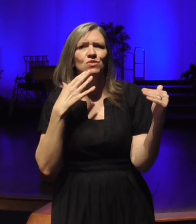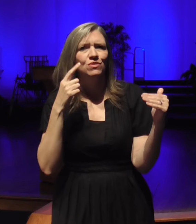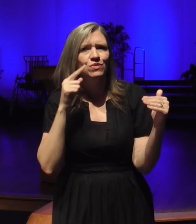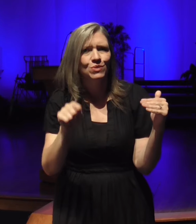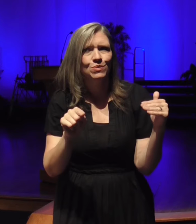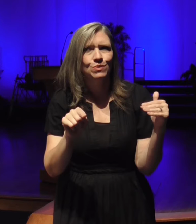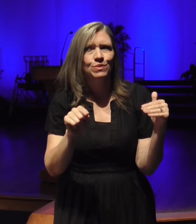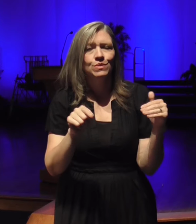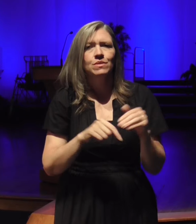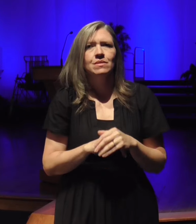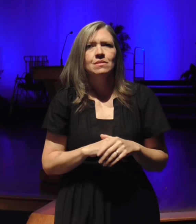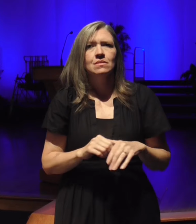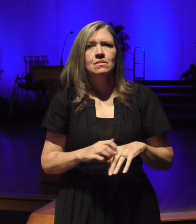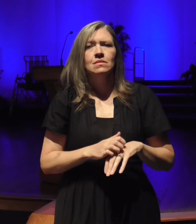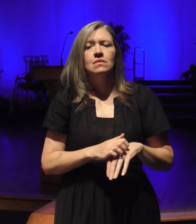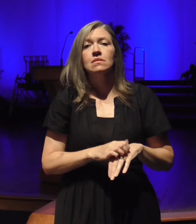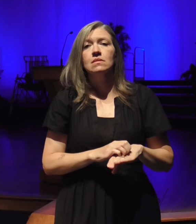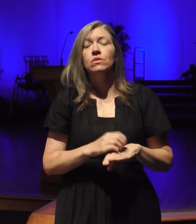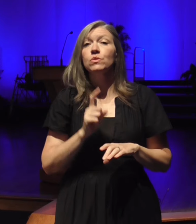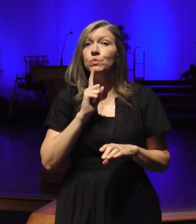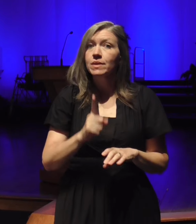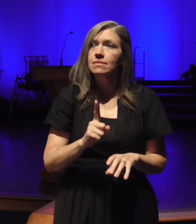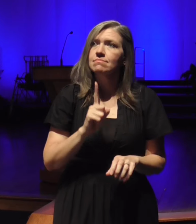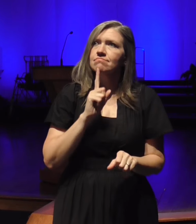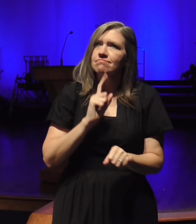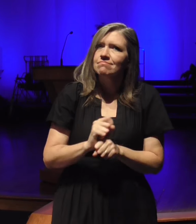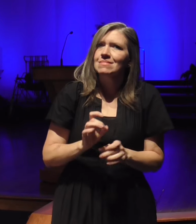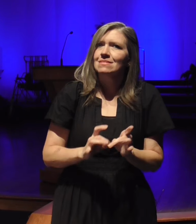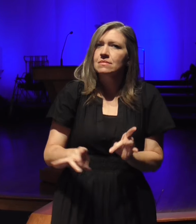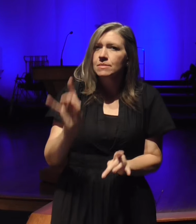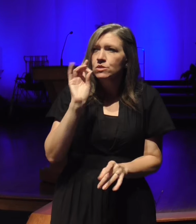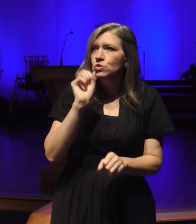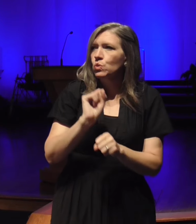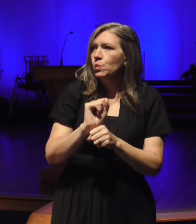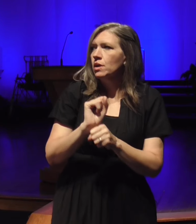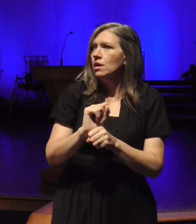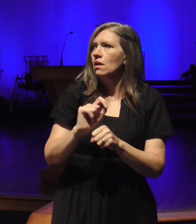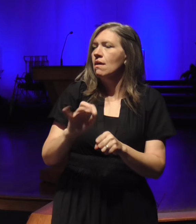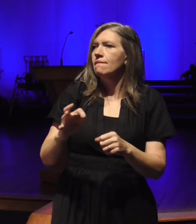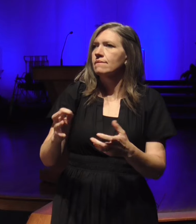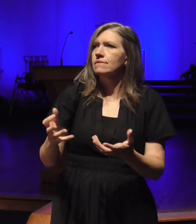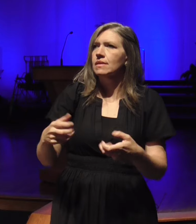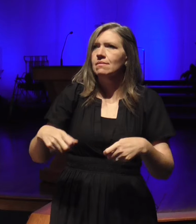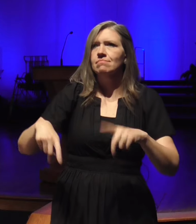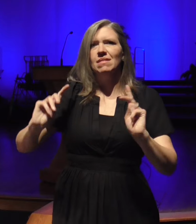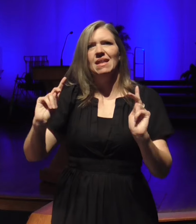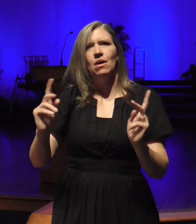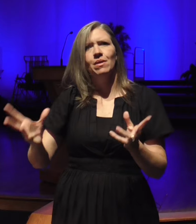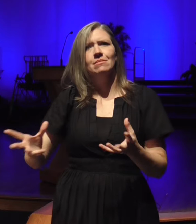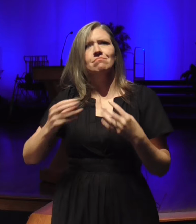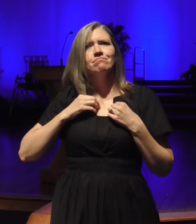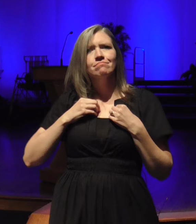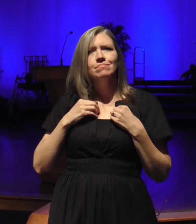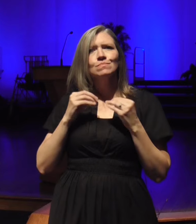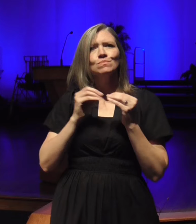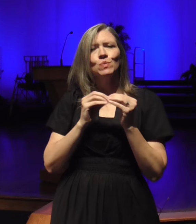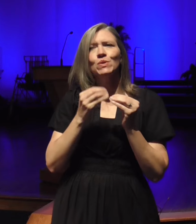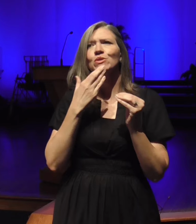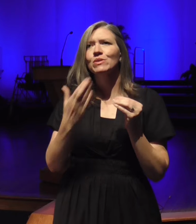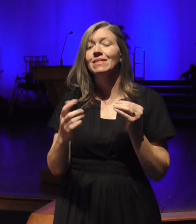you didn't believe it provided some sort of good for you. The real spiritual